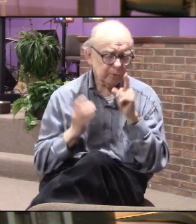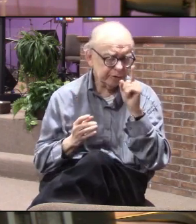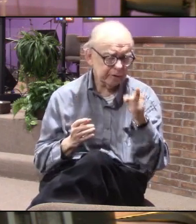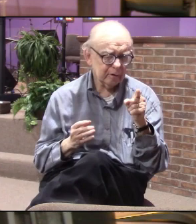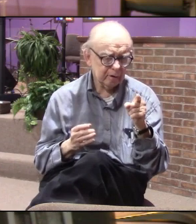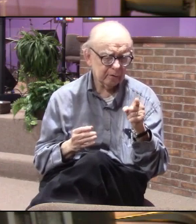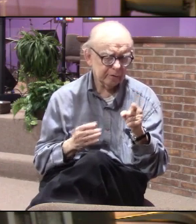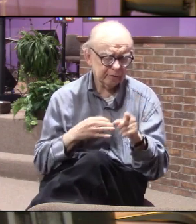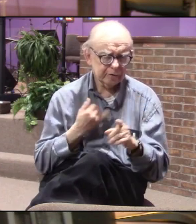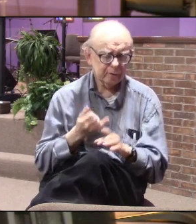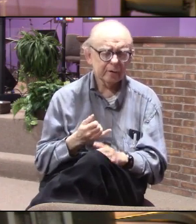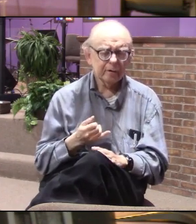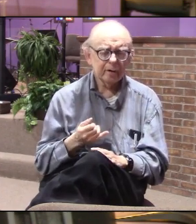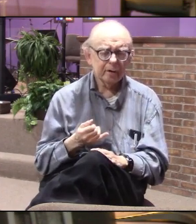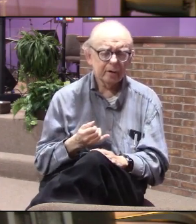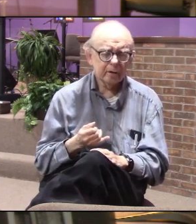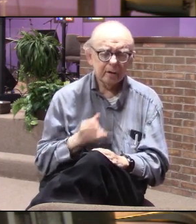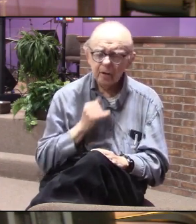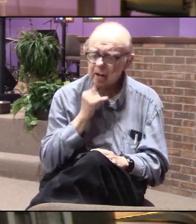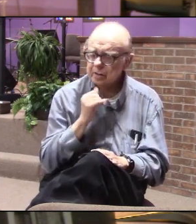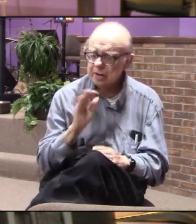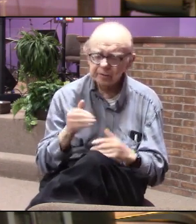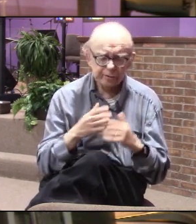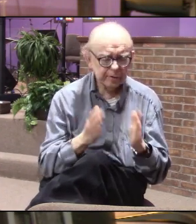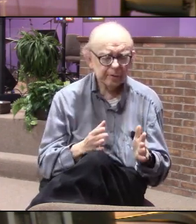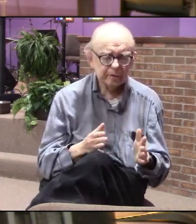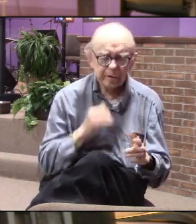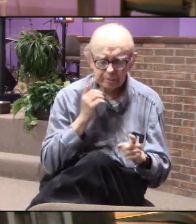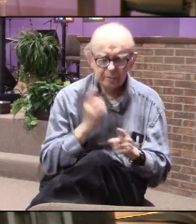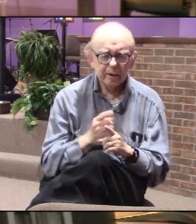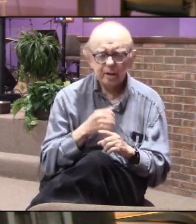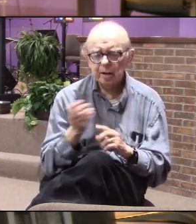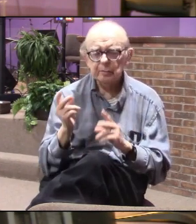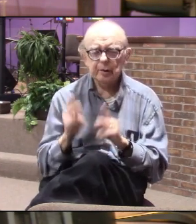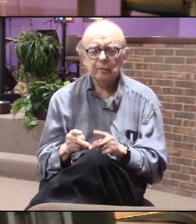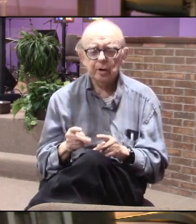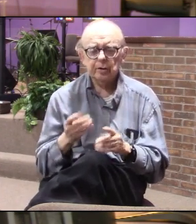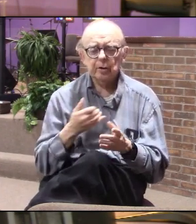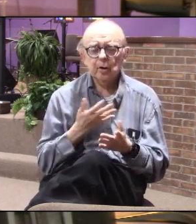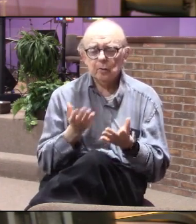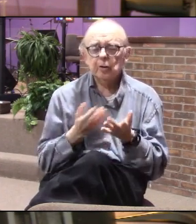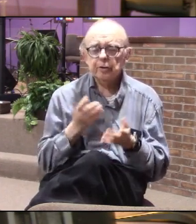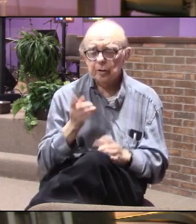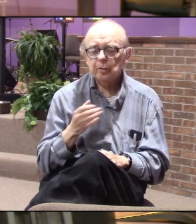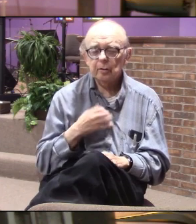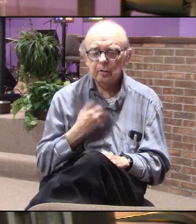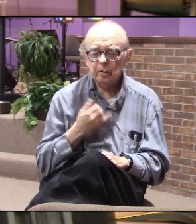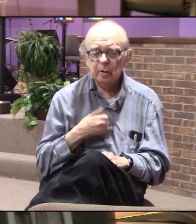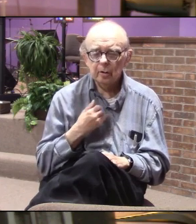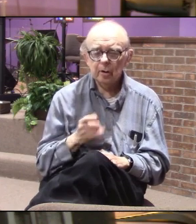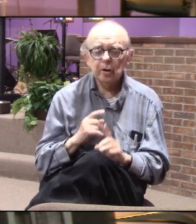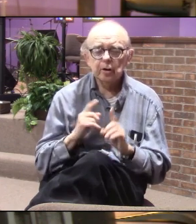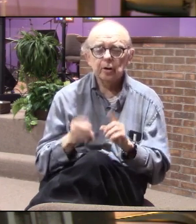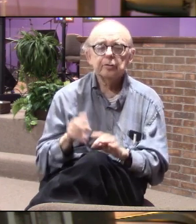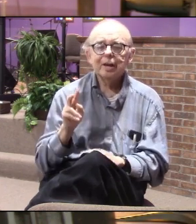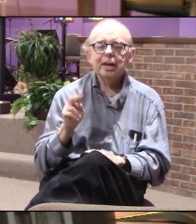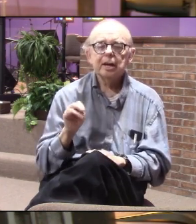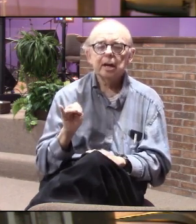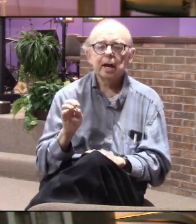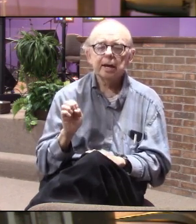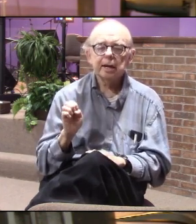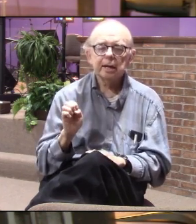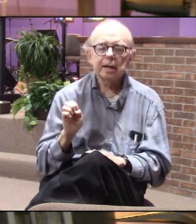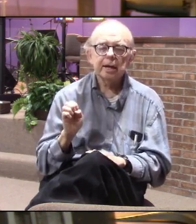you, Jonah, not your neighbor, not your brother, not anybody else. I want you to go to Nineveh,